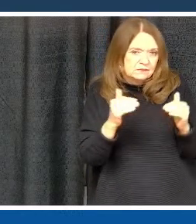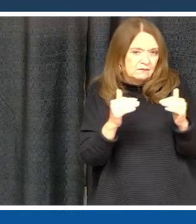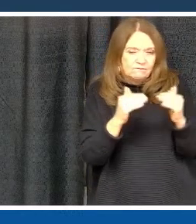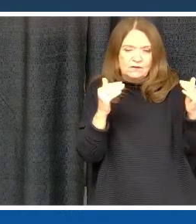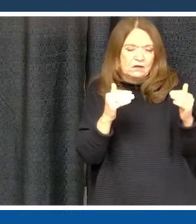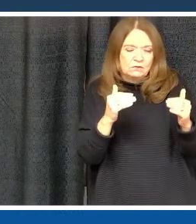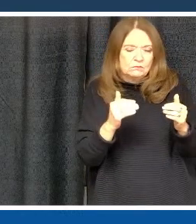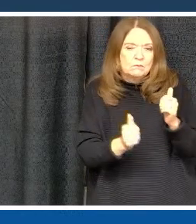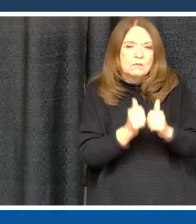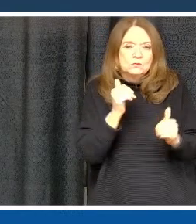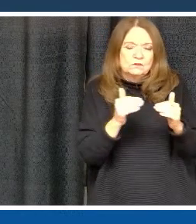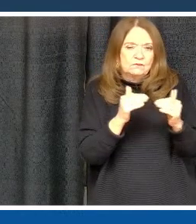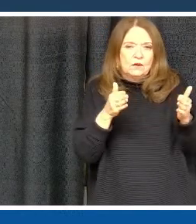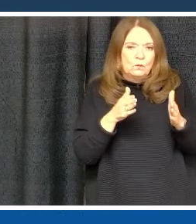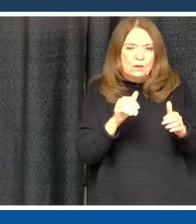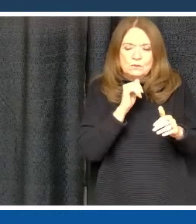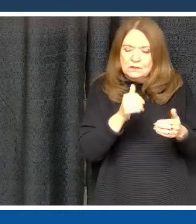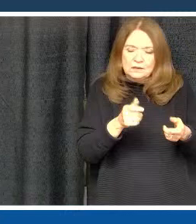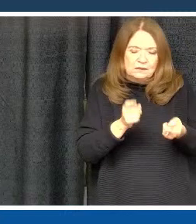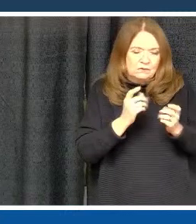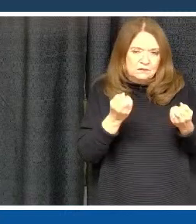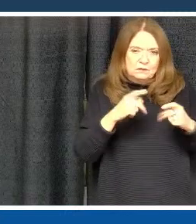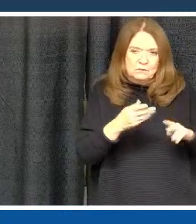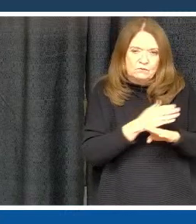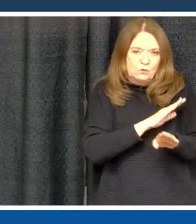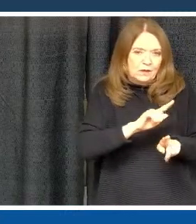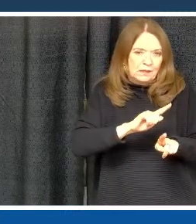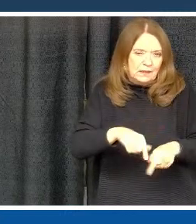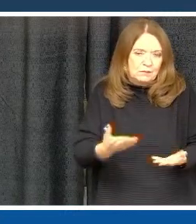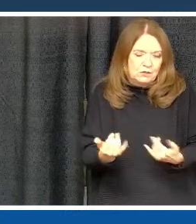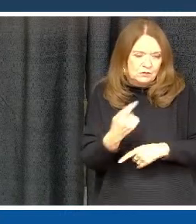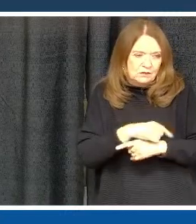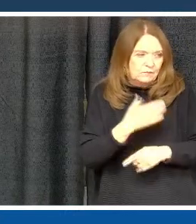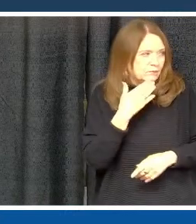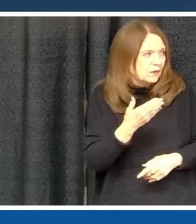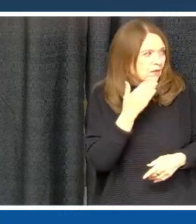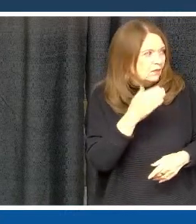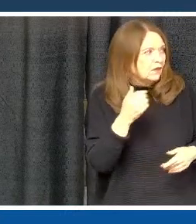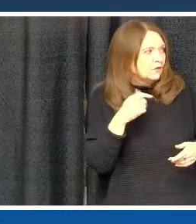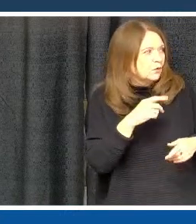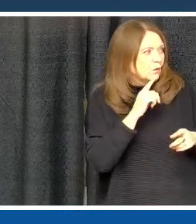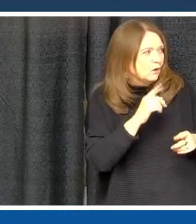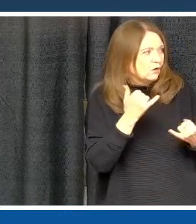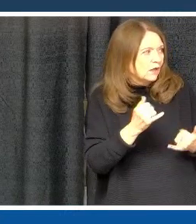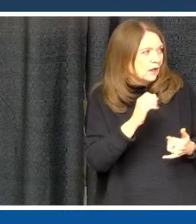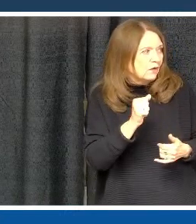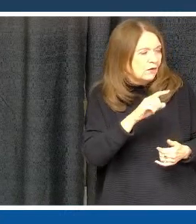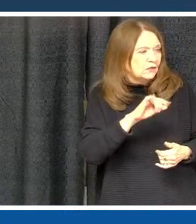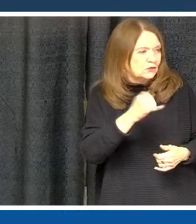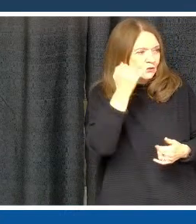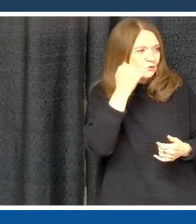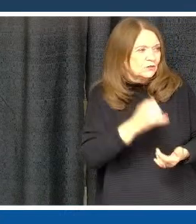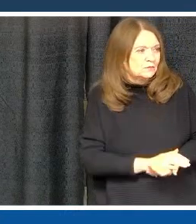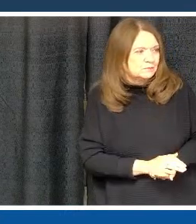do this, because we were not given that opportunity before I came here today. Thank you. Thank you, Mr. Patel. We stand adjourned.